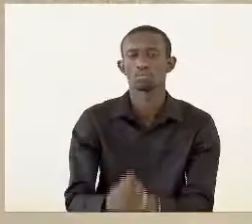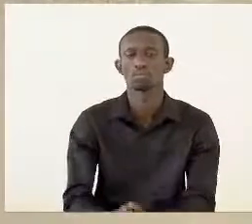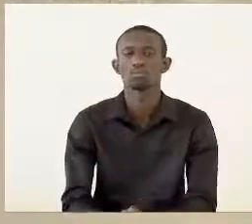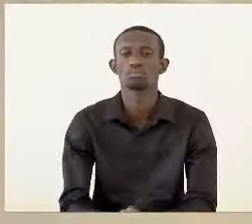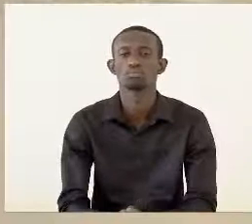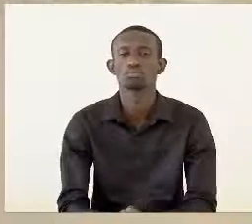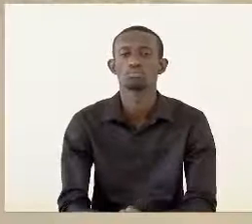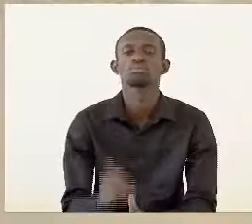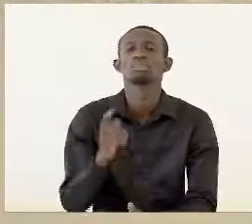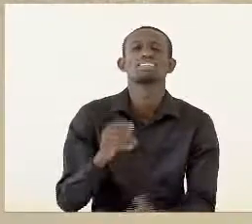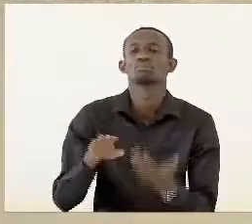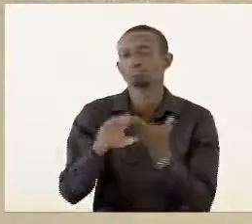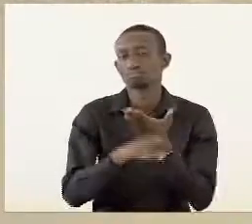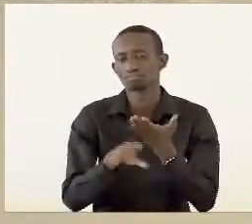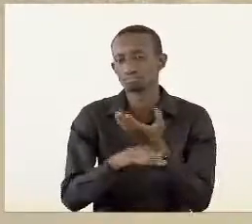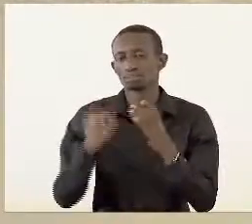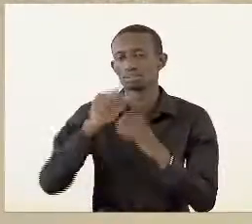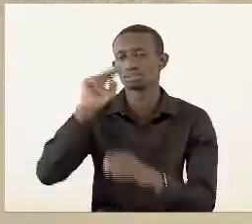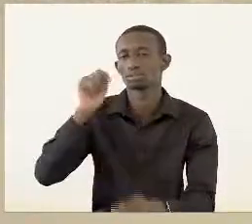are basic in nature.